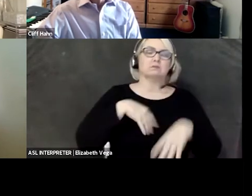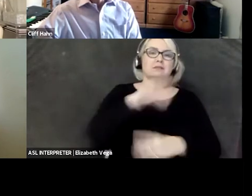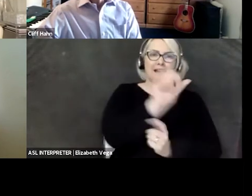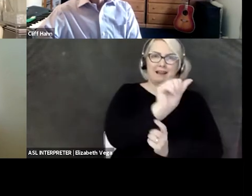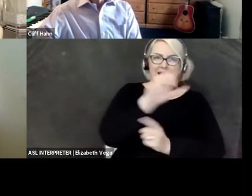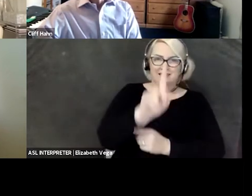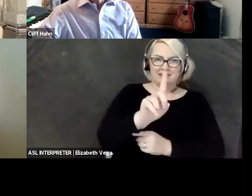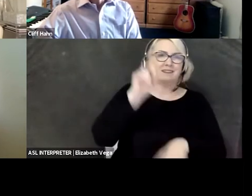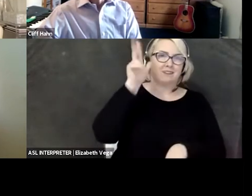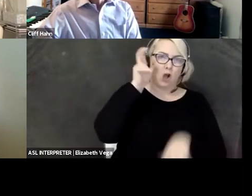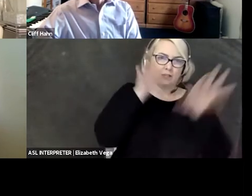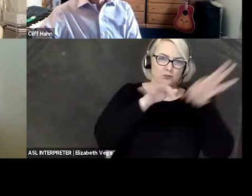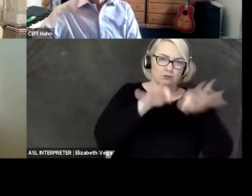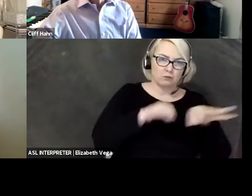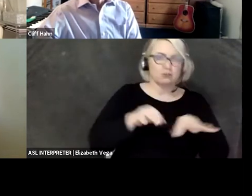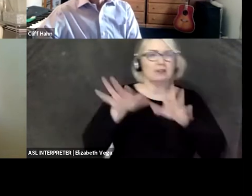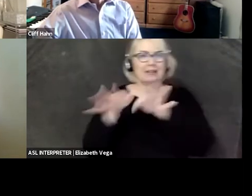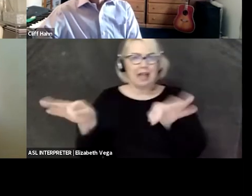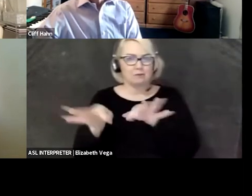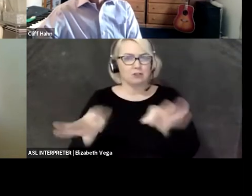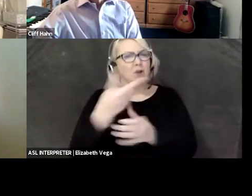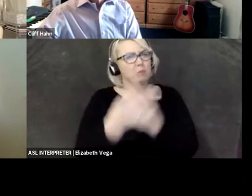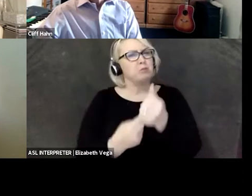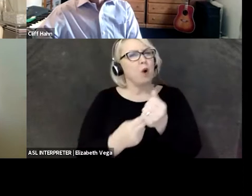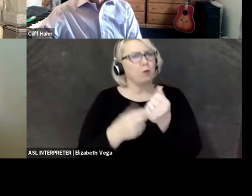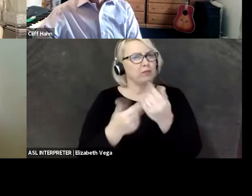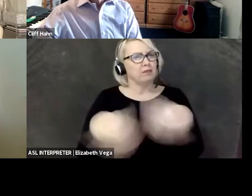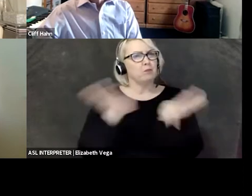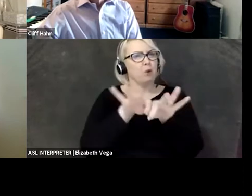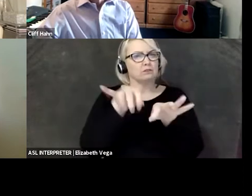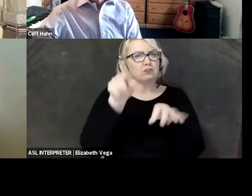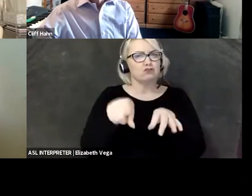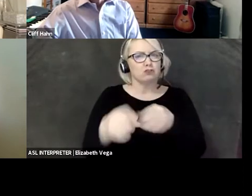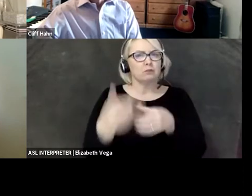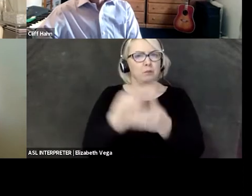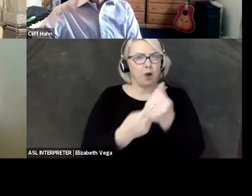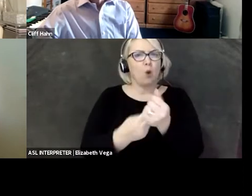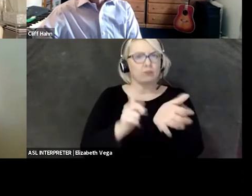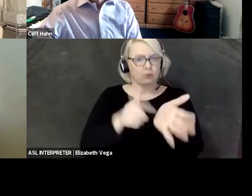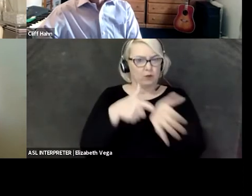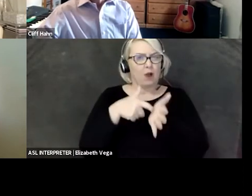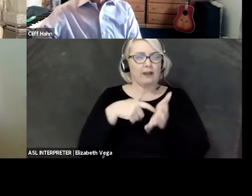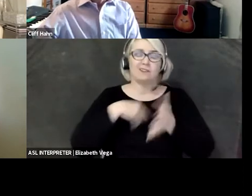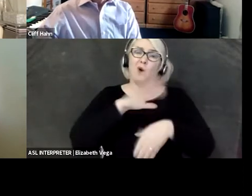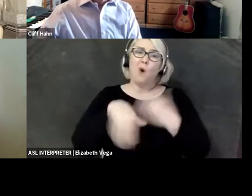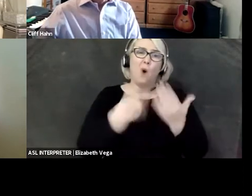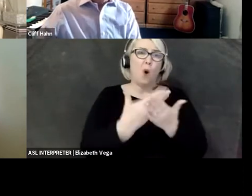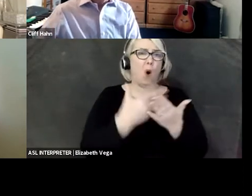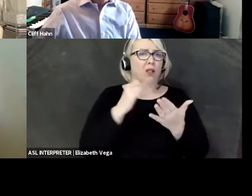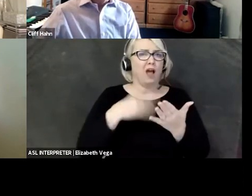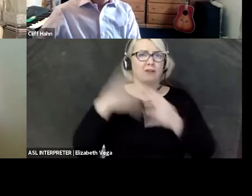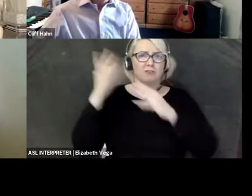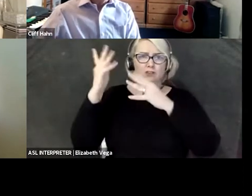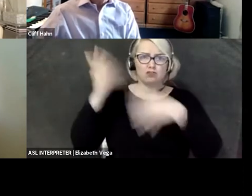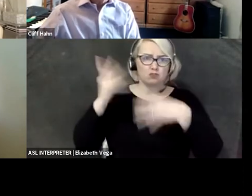So I see an enormous surge of it, and all the platforms are implementing it now as much as